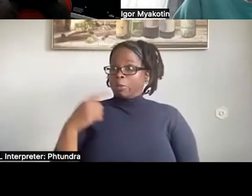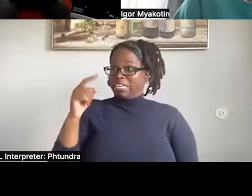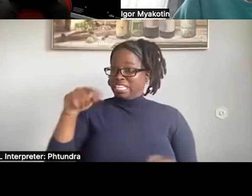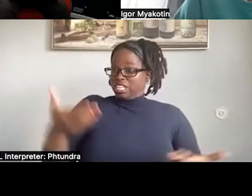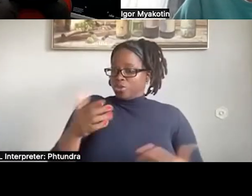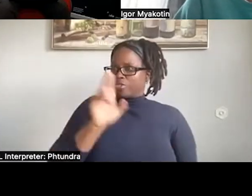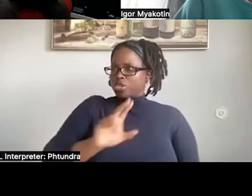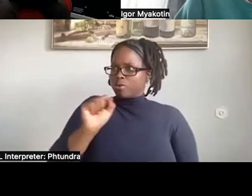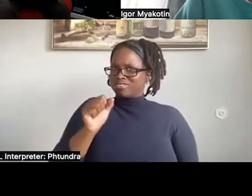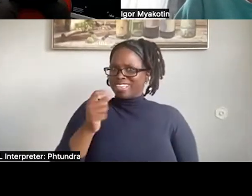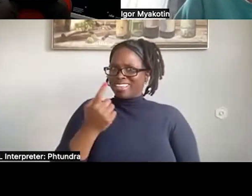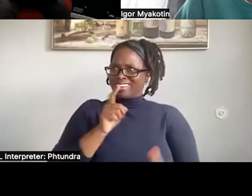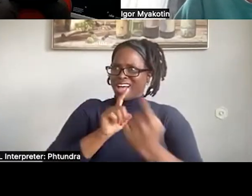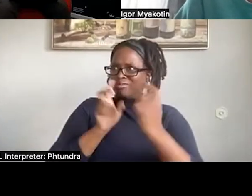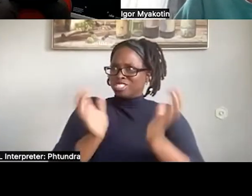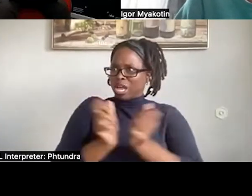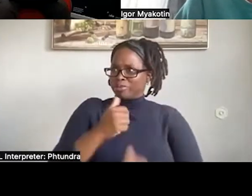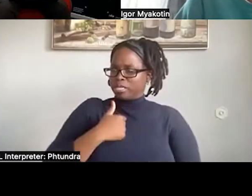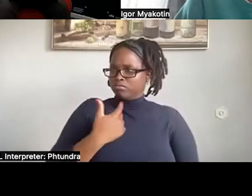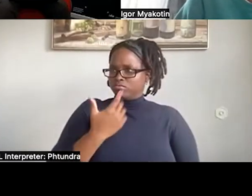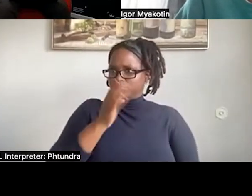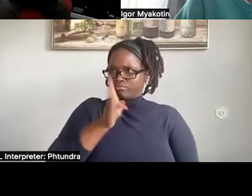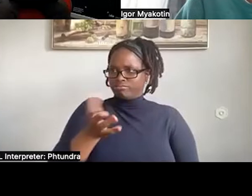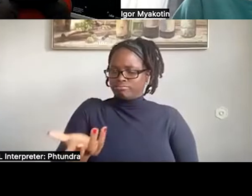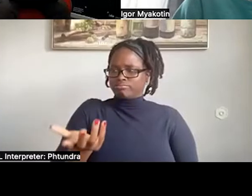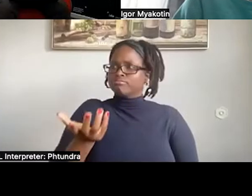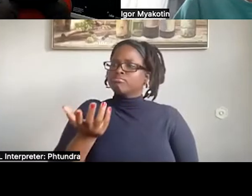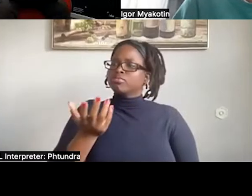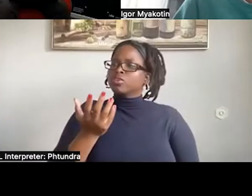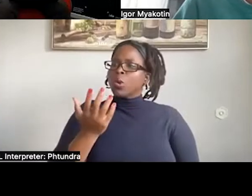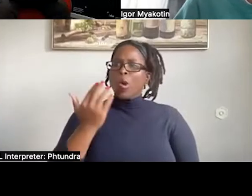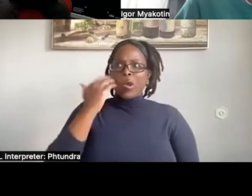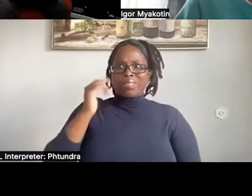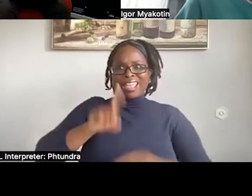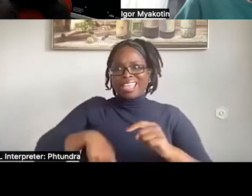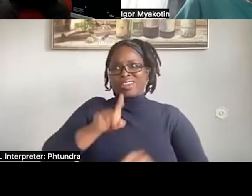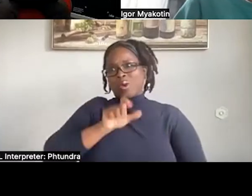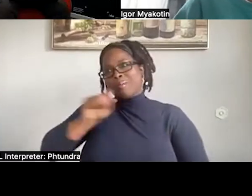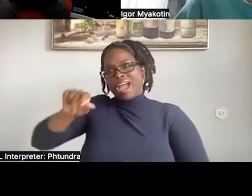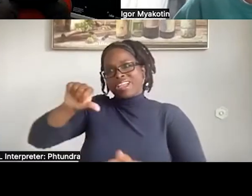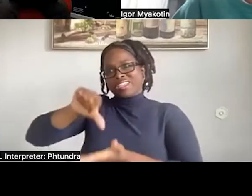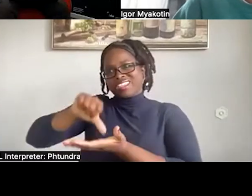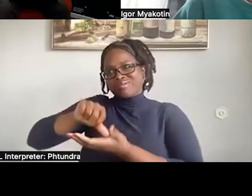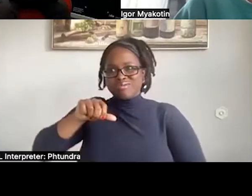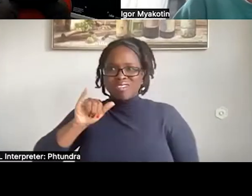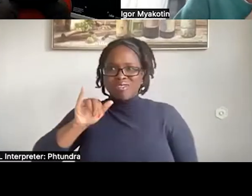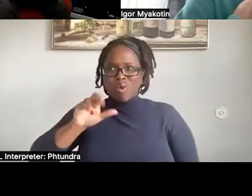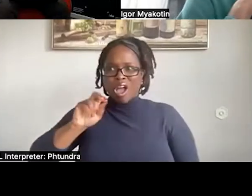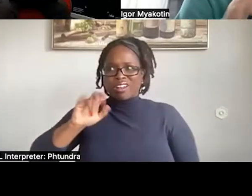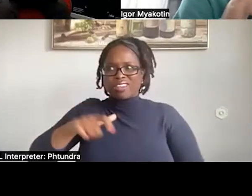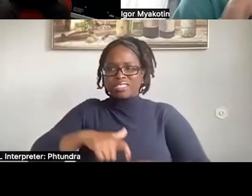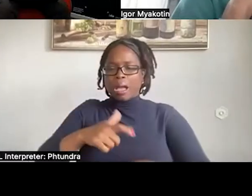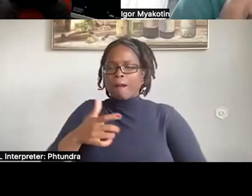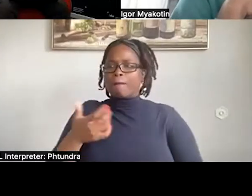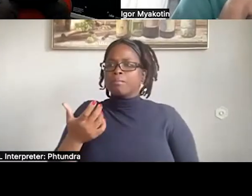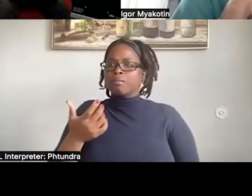talk to me. I mean, if you, knowing that I can't get back to Iran at that point, I couldn't. And I wish